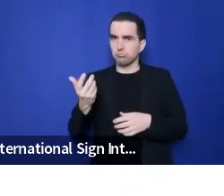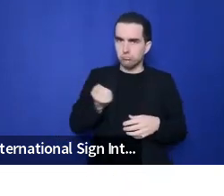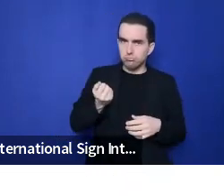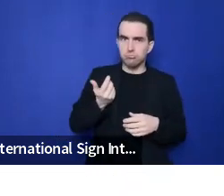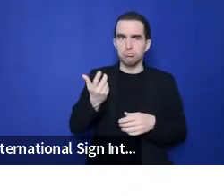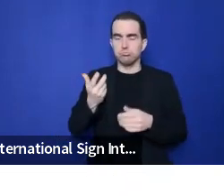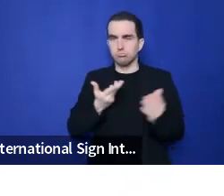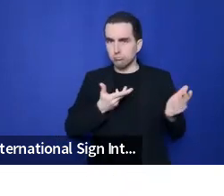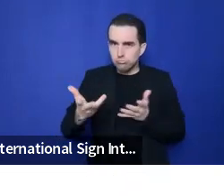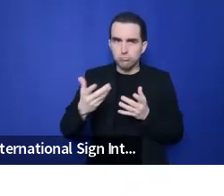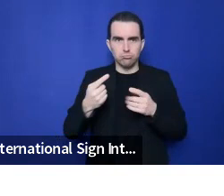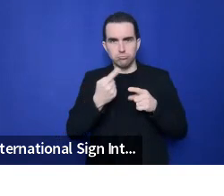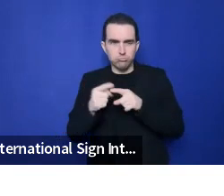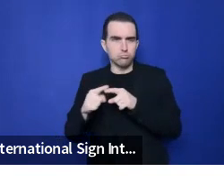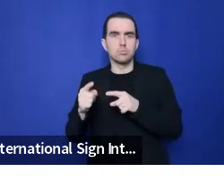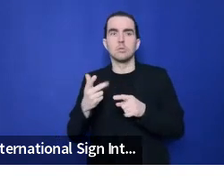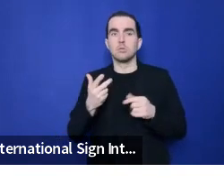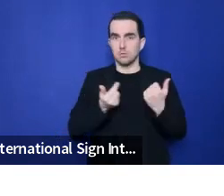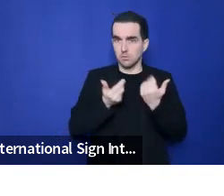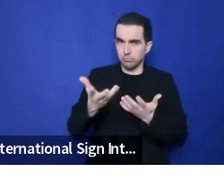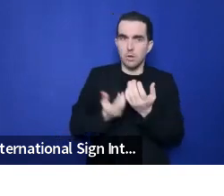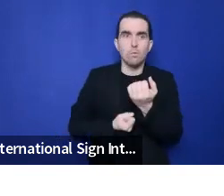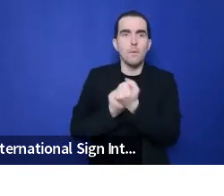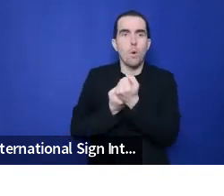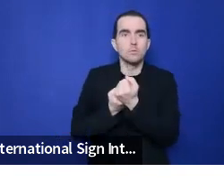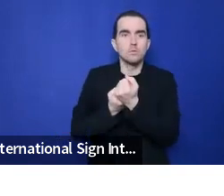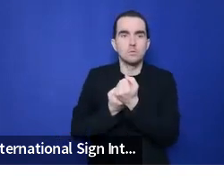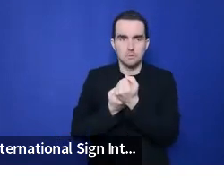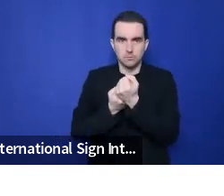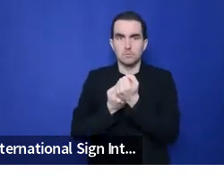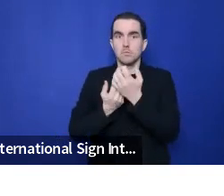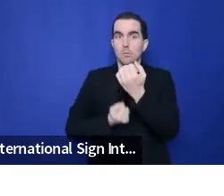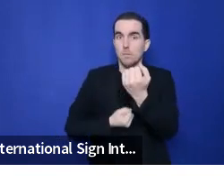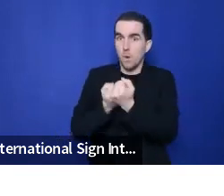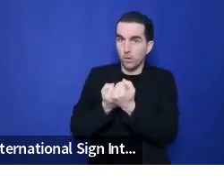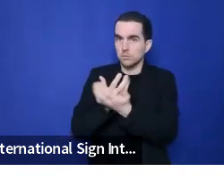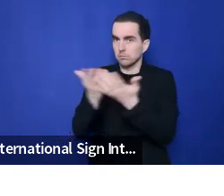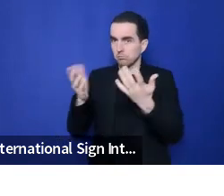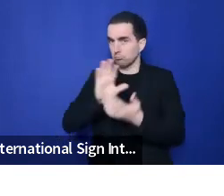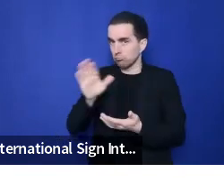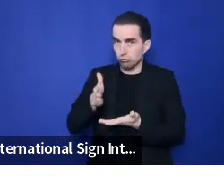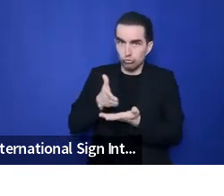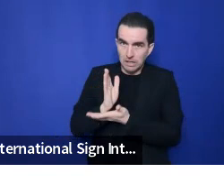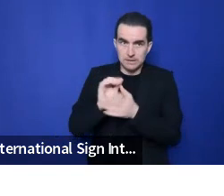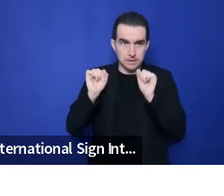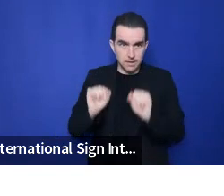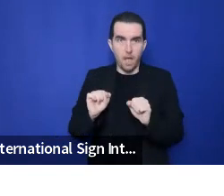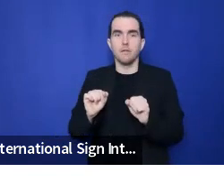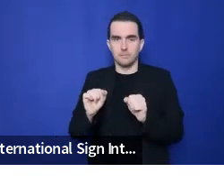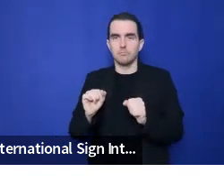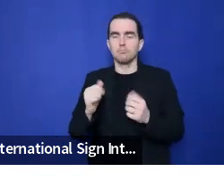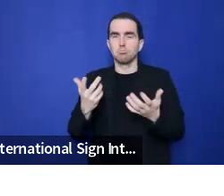clubs fund all the above activities? Because the club has different income sources, and then the club decide on their own how to use